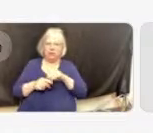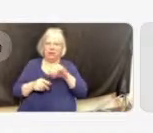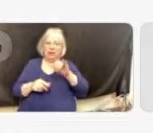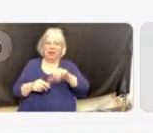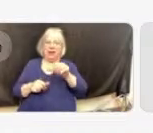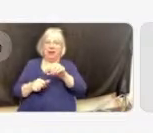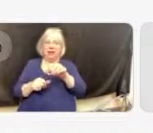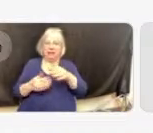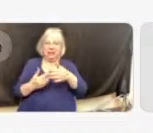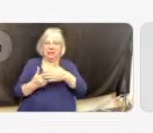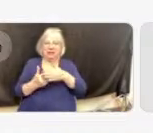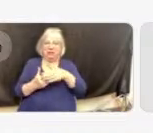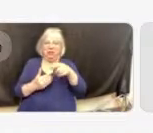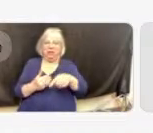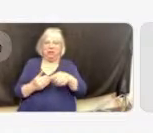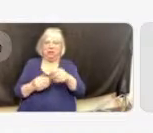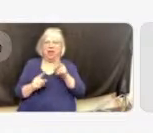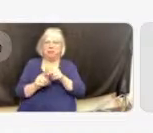this application area.